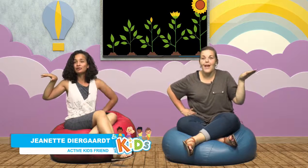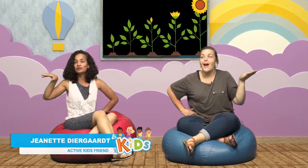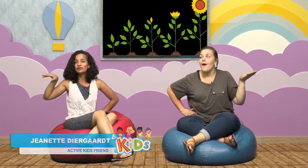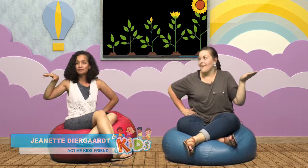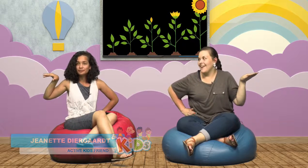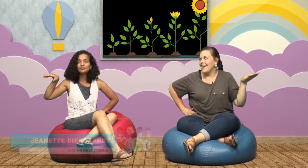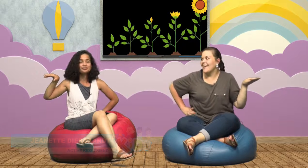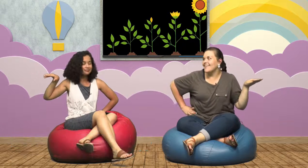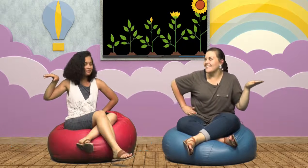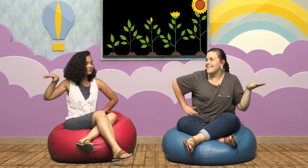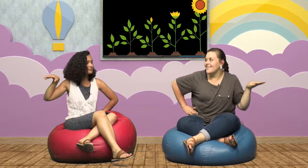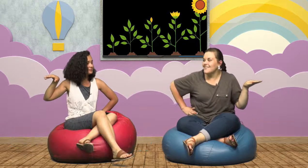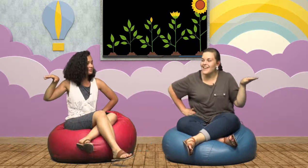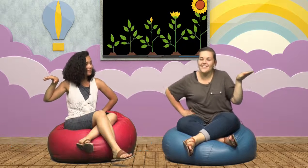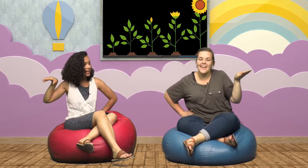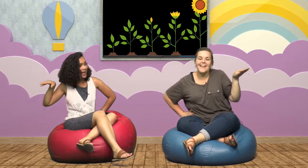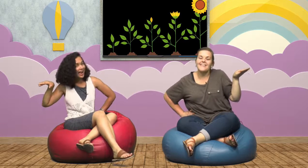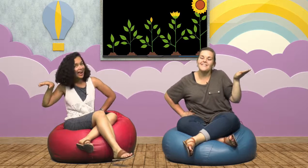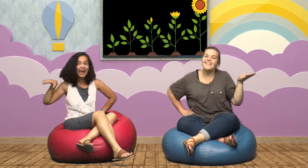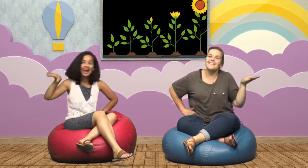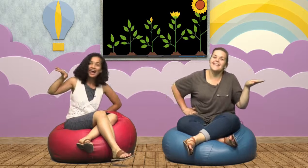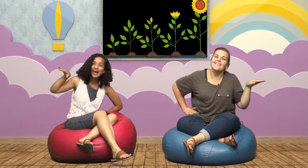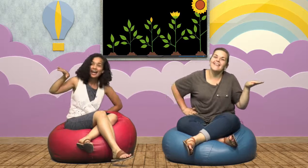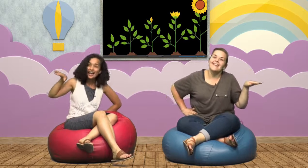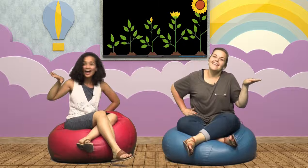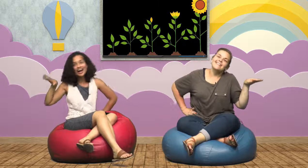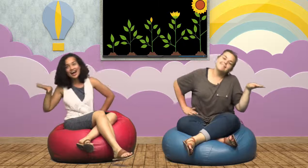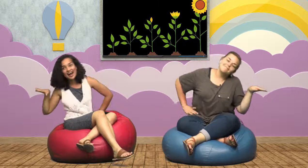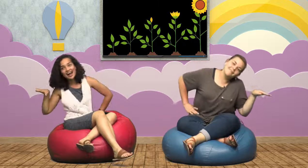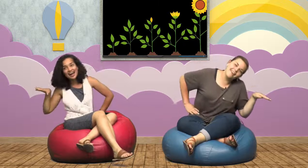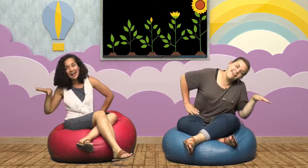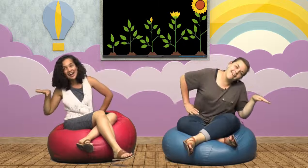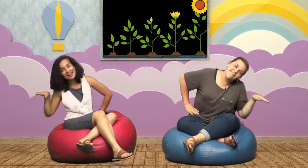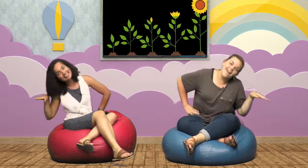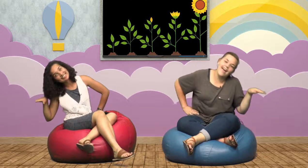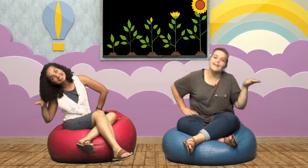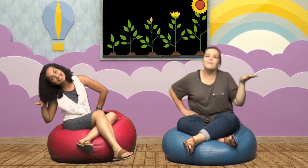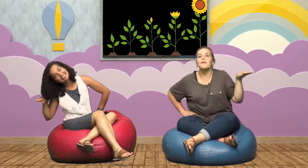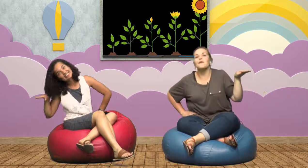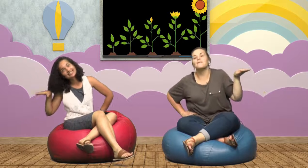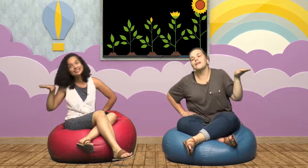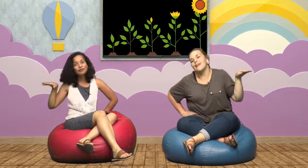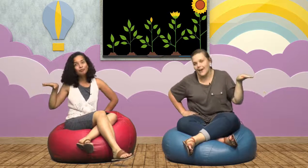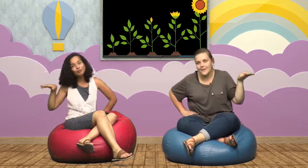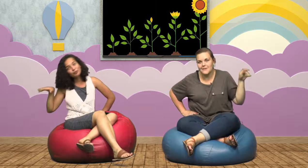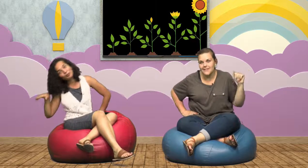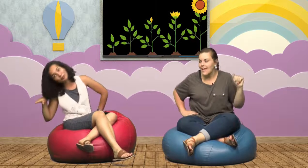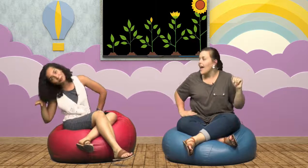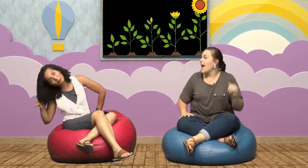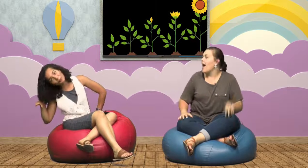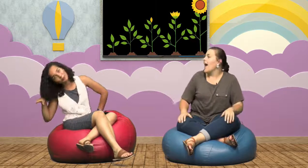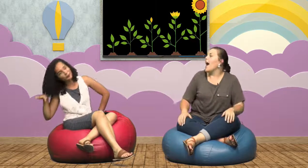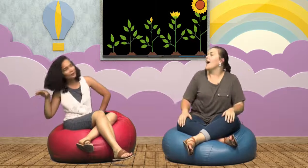spout. When I get all steamed up, hear me shout. Tip me over and pour me